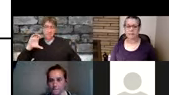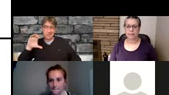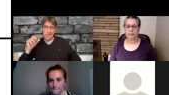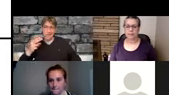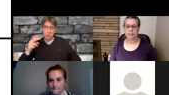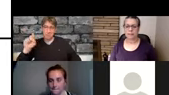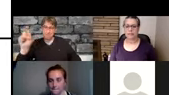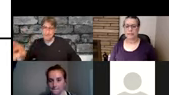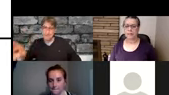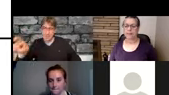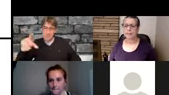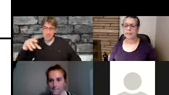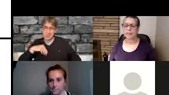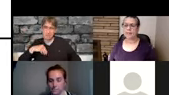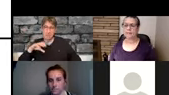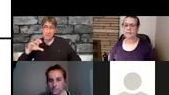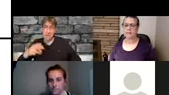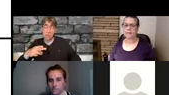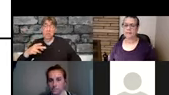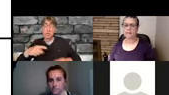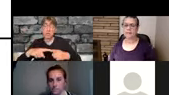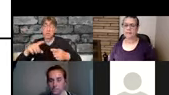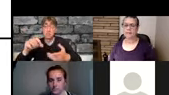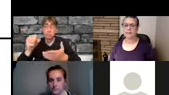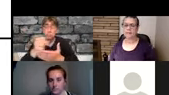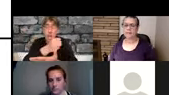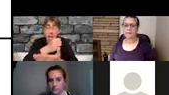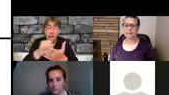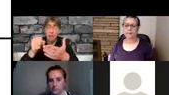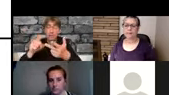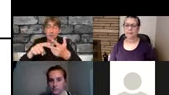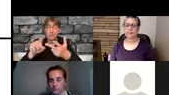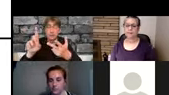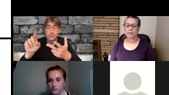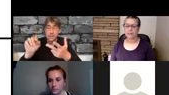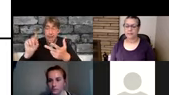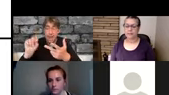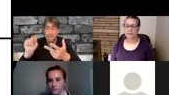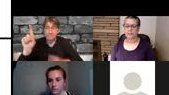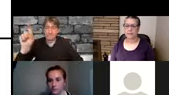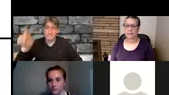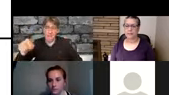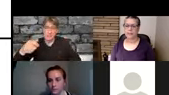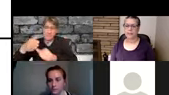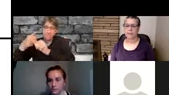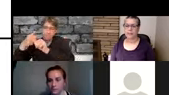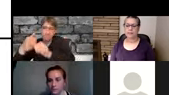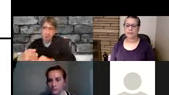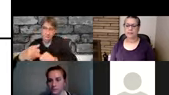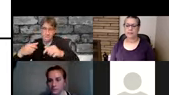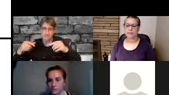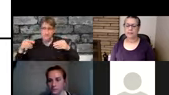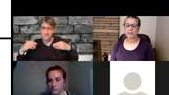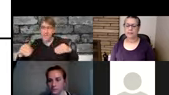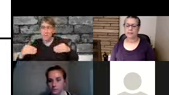credit and debit, they have to also do that for the MBTA. So they cannot, they can't selectively say for